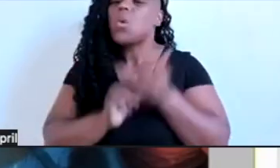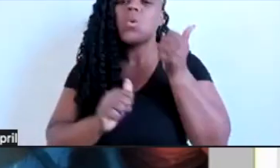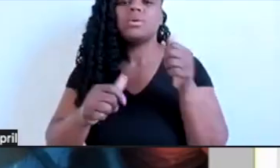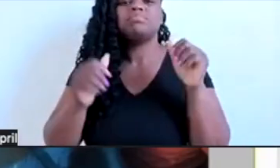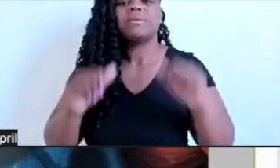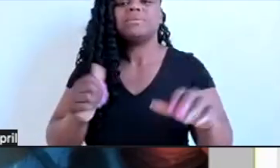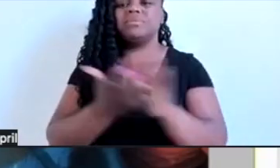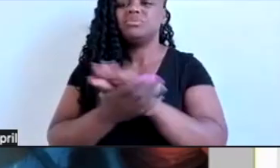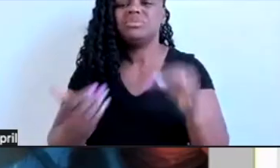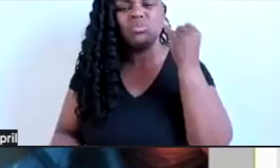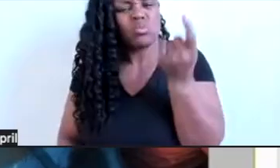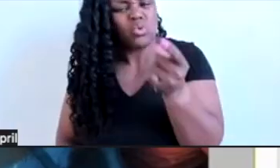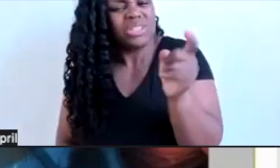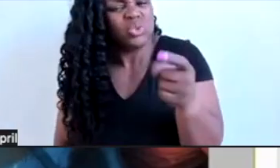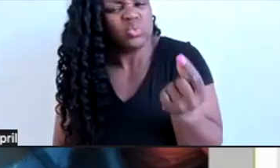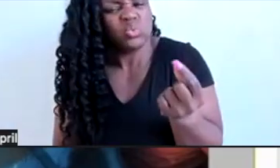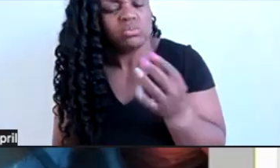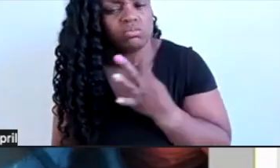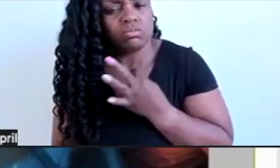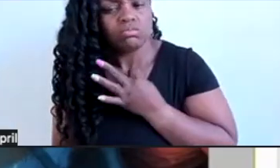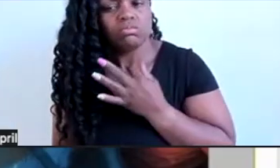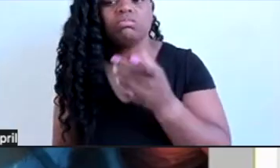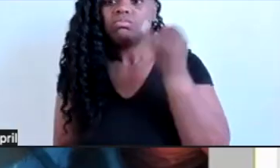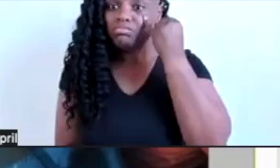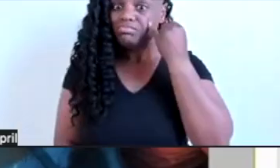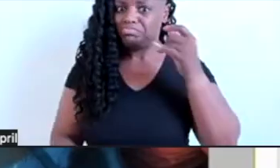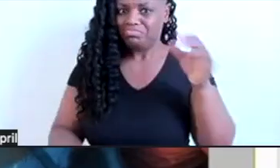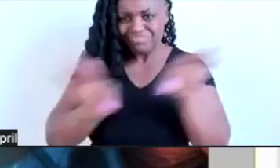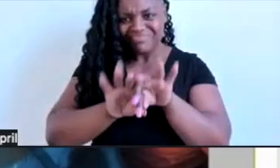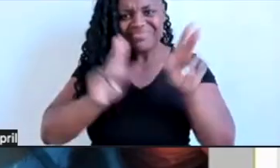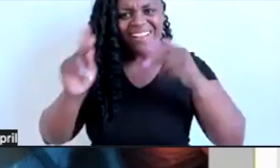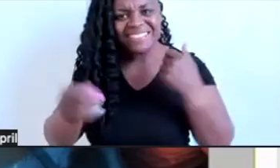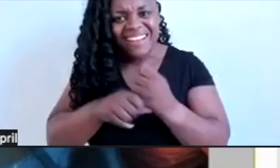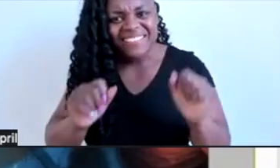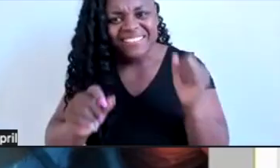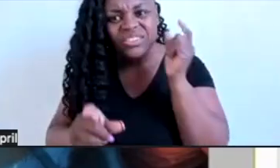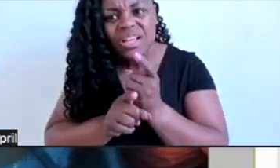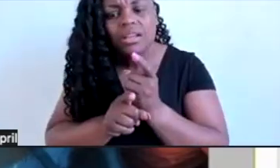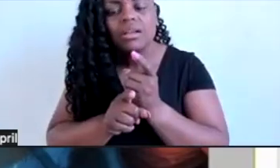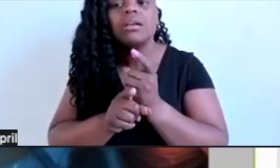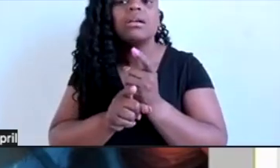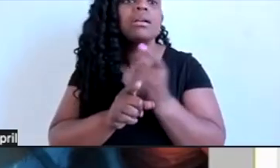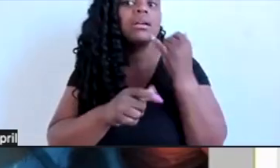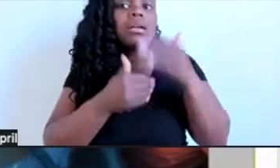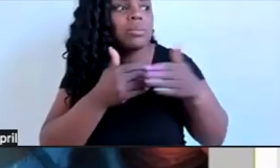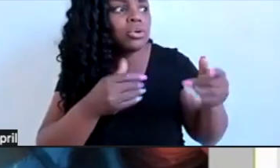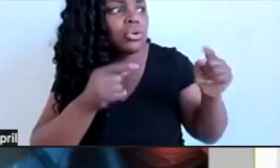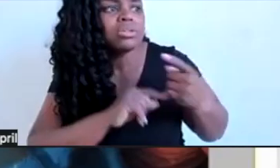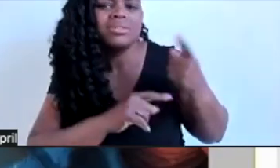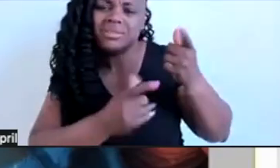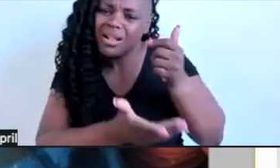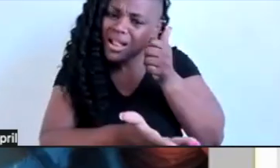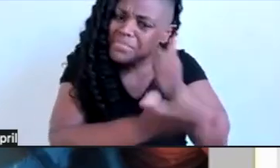safe. First, help anyone who is injured. Take a basic first aid course now